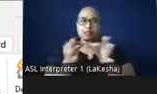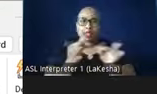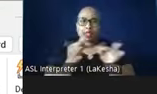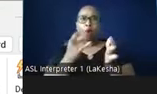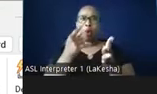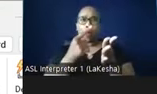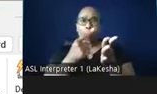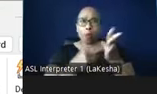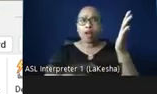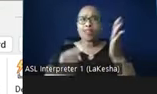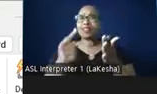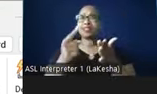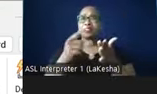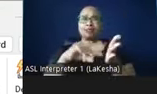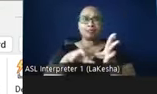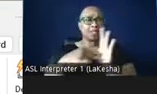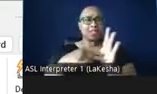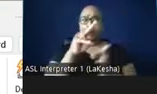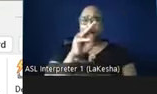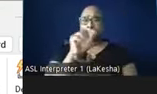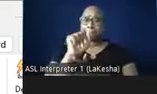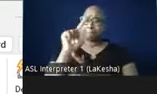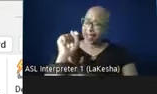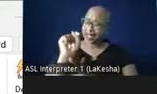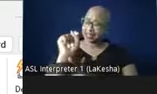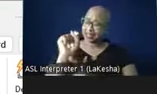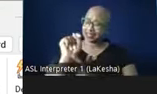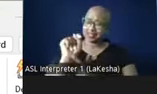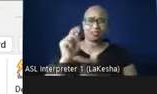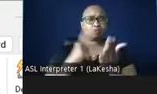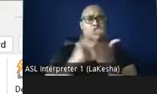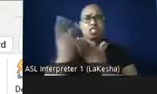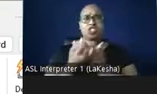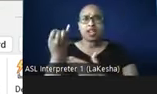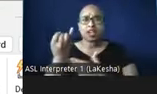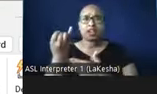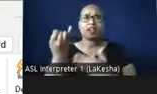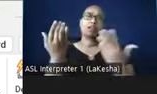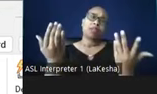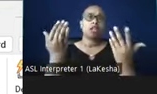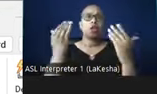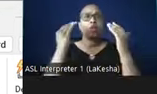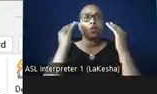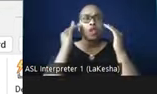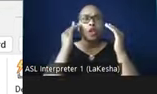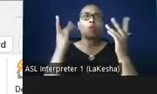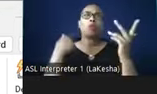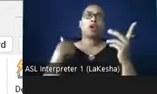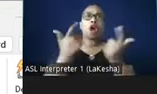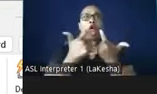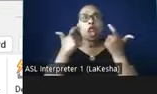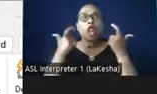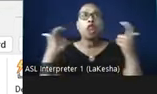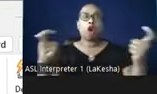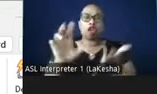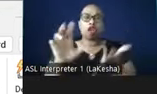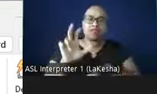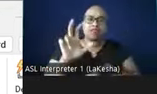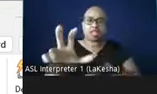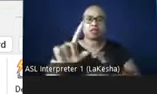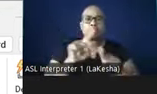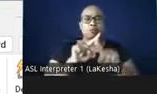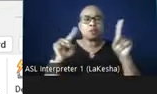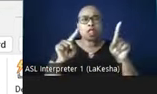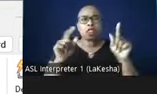a MAP project? What, you know, we kind of know what a large major investment looks like. What does kind of one of these smaller